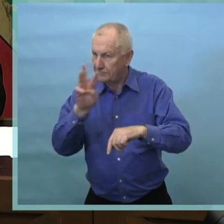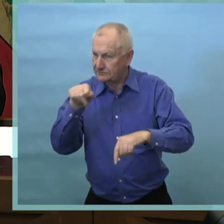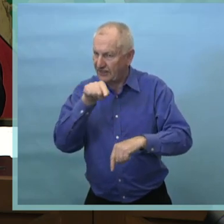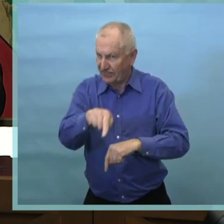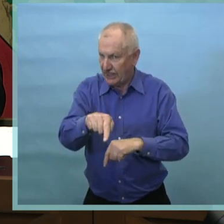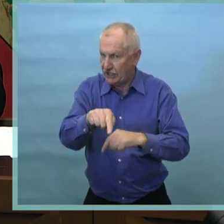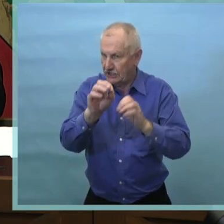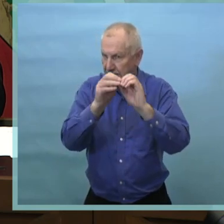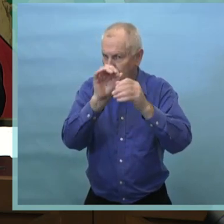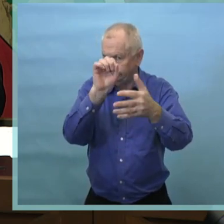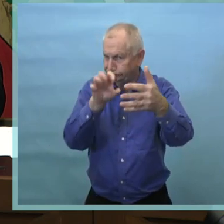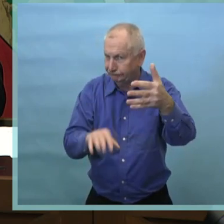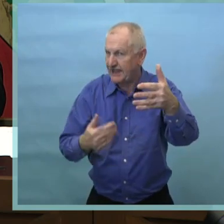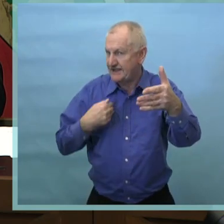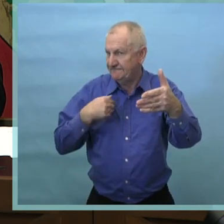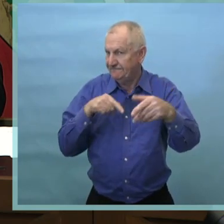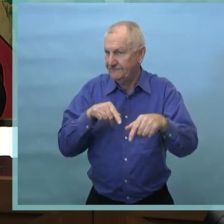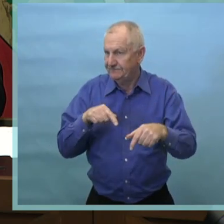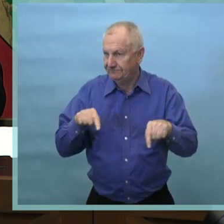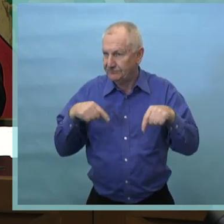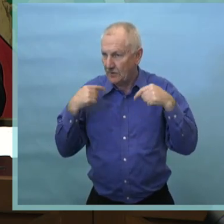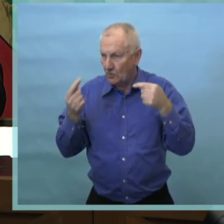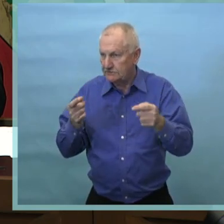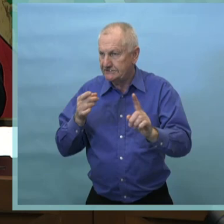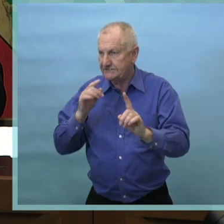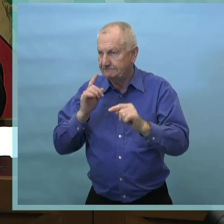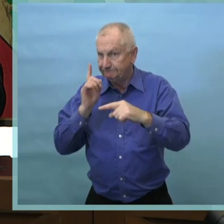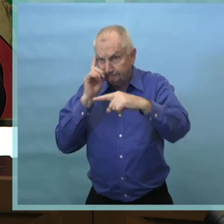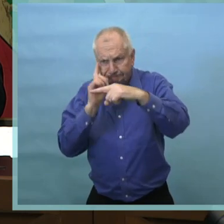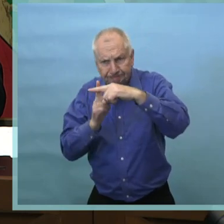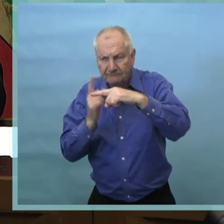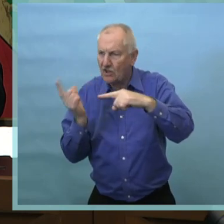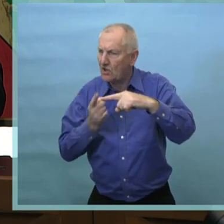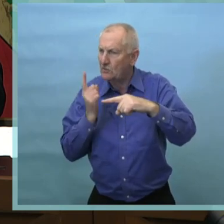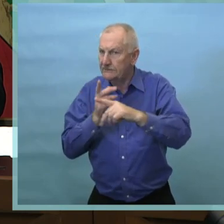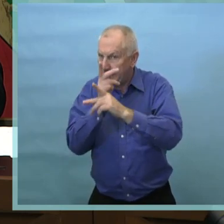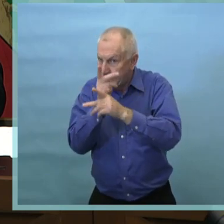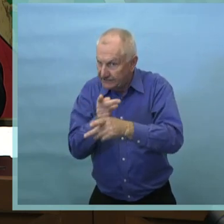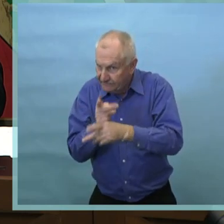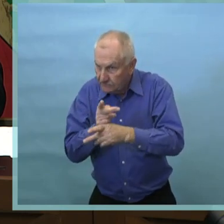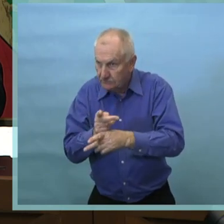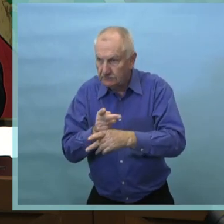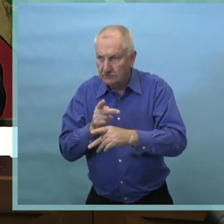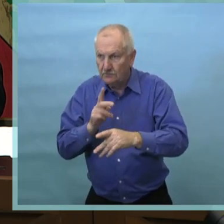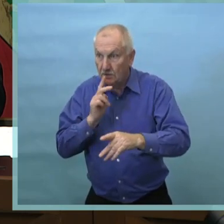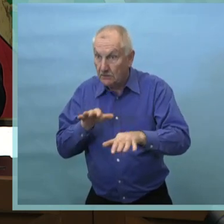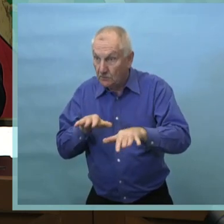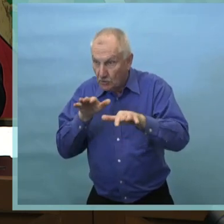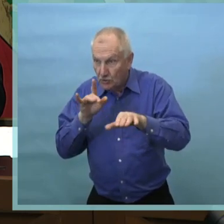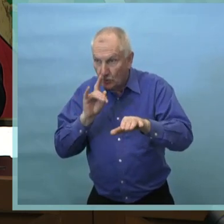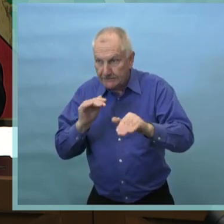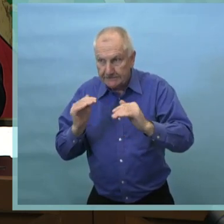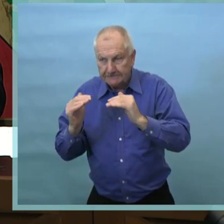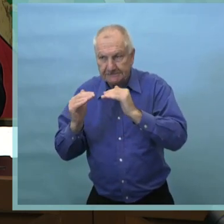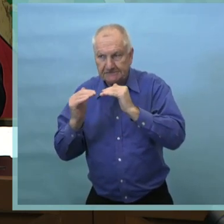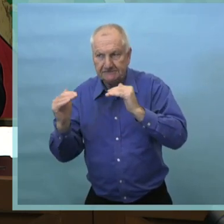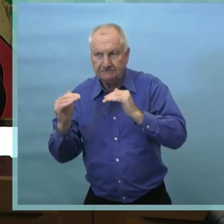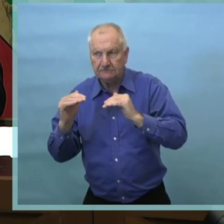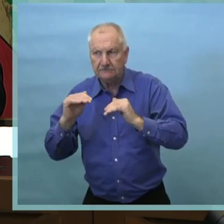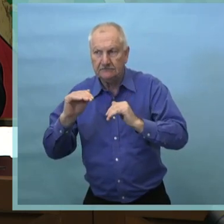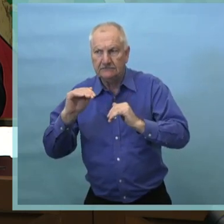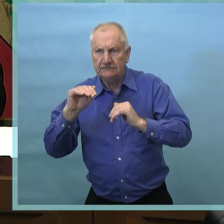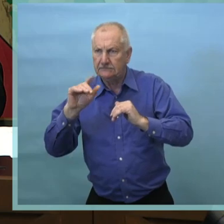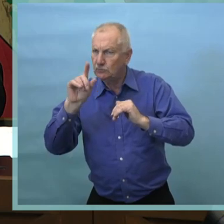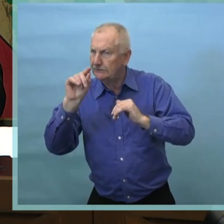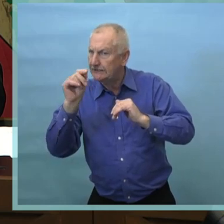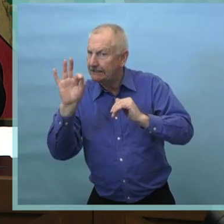cautiously optimistic that this would be a 2019 level flood. And that's about where we are. We're just, in some instances,